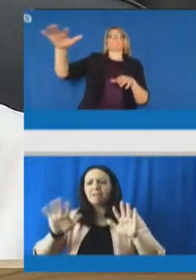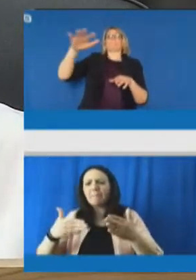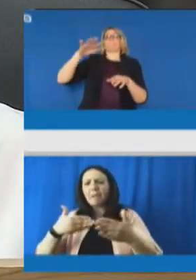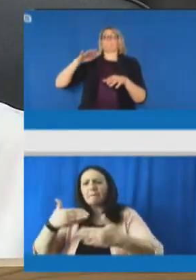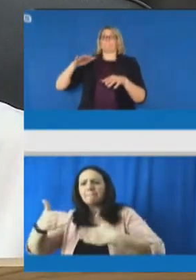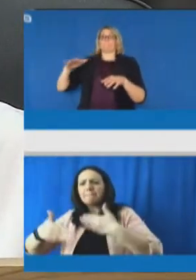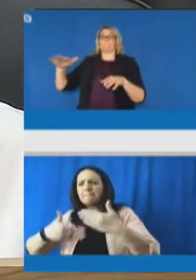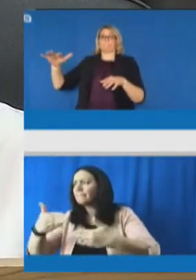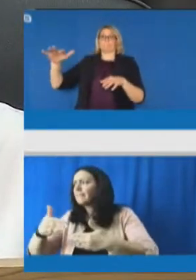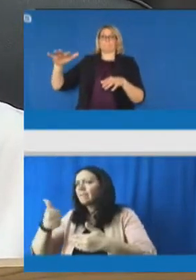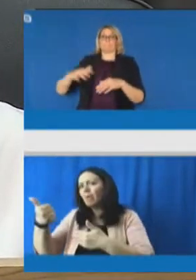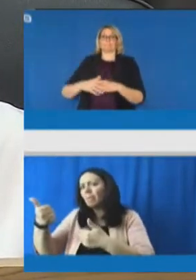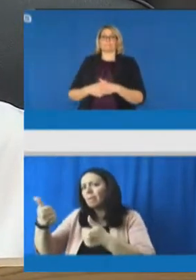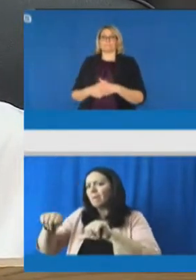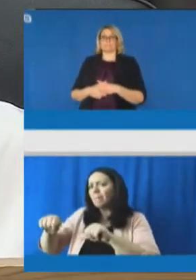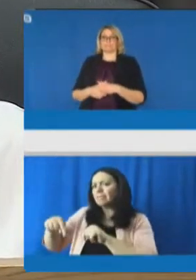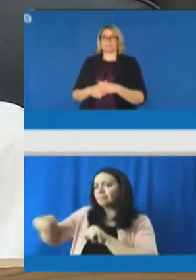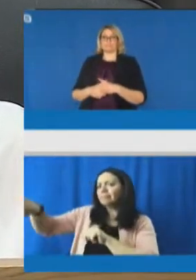CHMA.